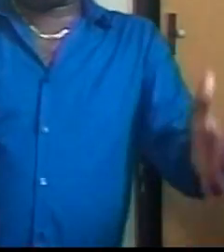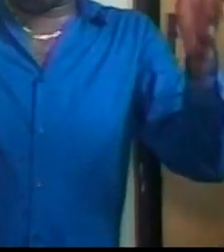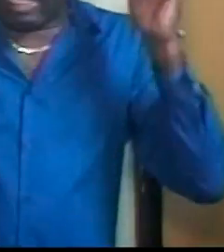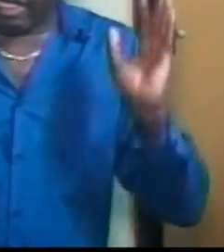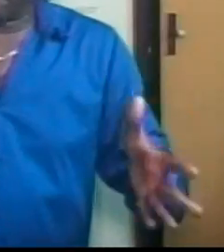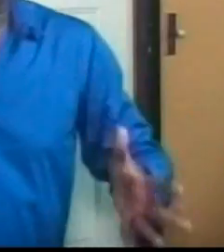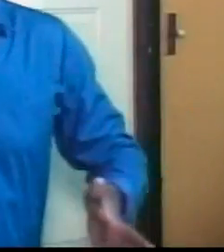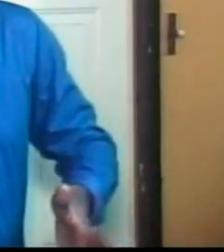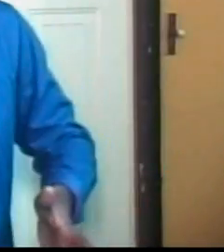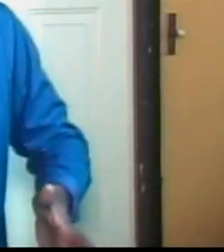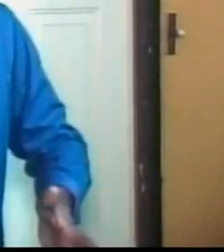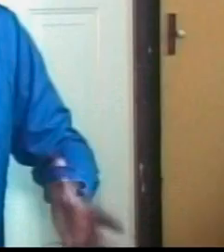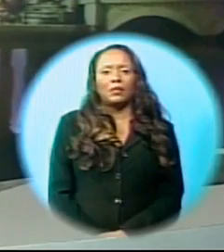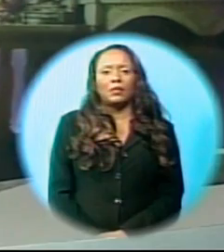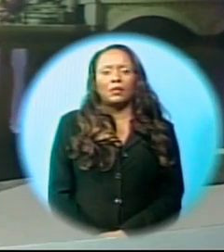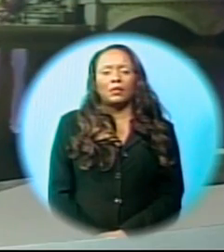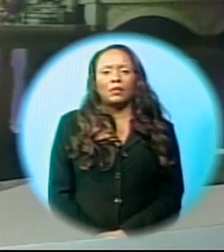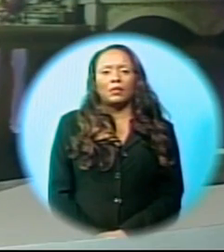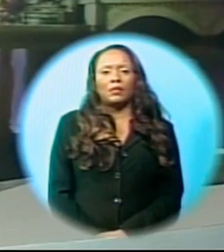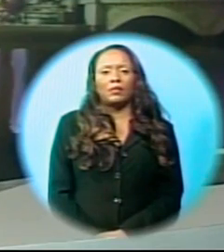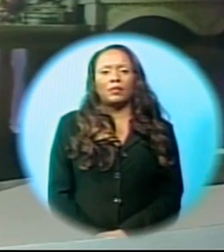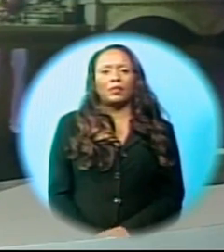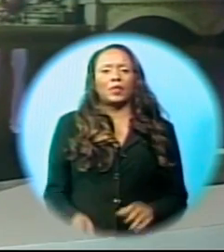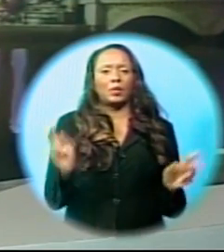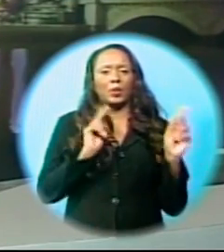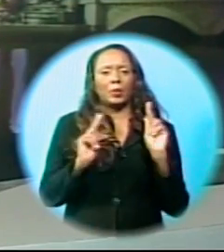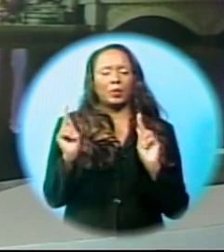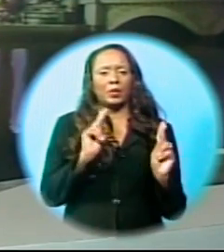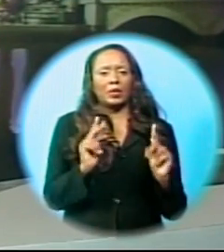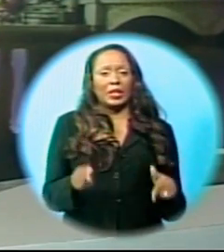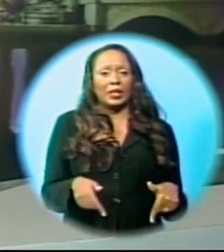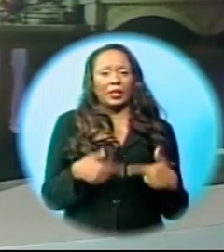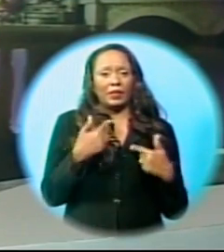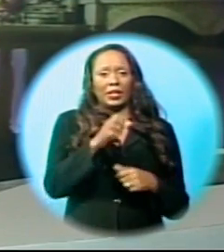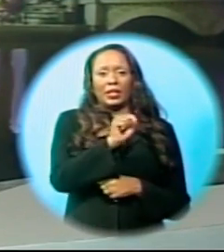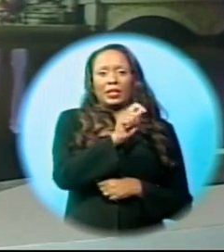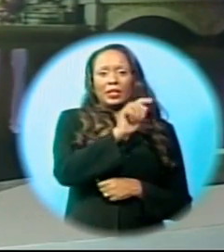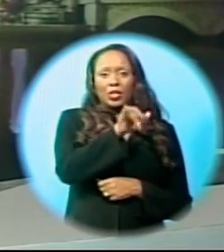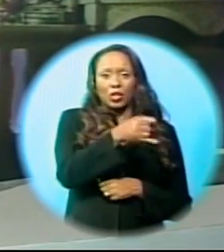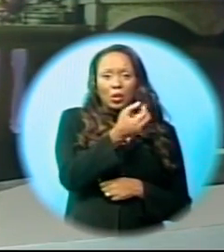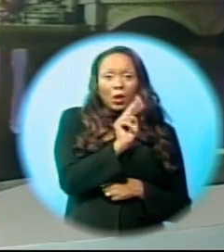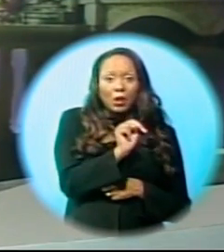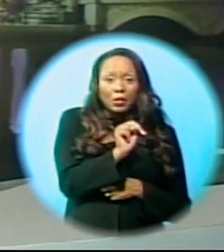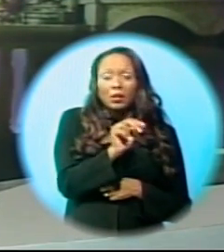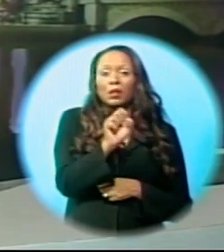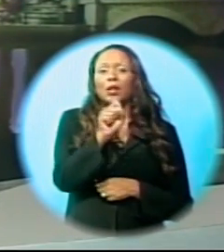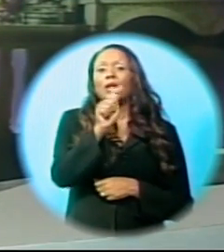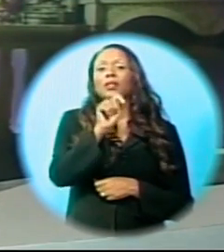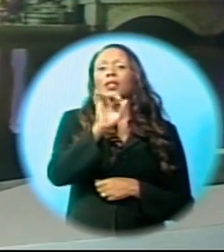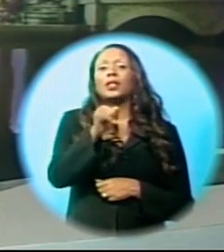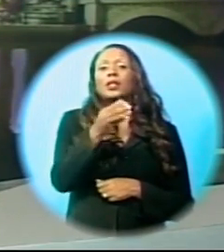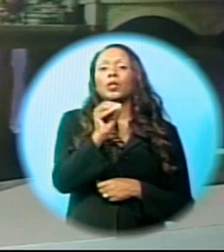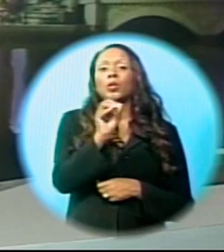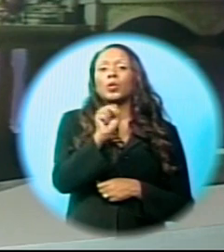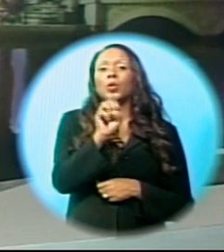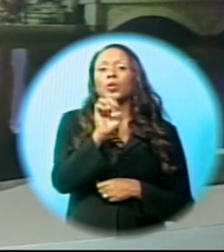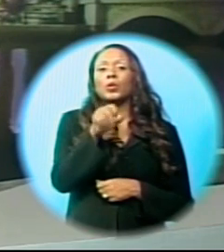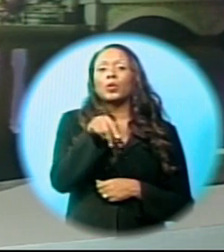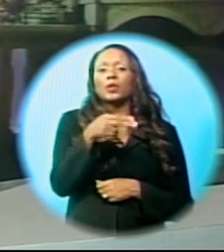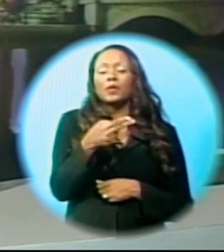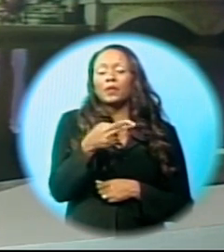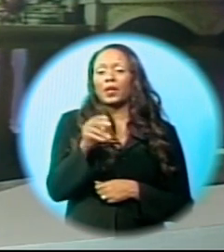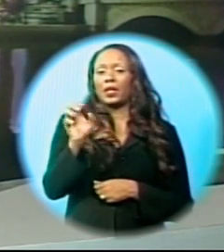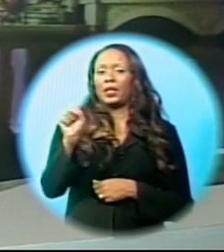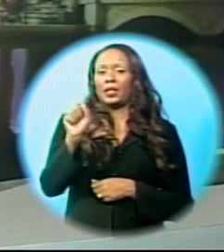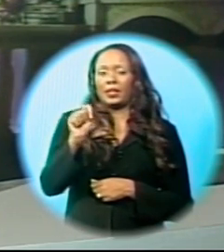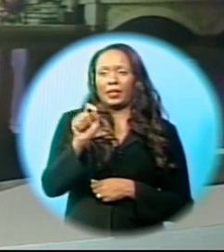an aggressive way. Well, some residents in St. John, St. Joseph and St. Andrew will be without water tomorrow. The outage